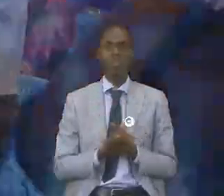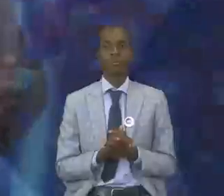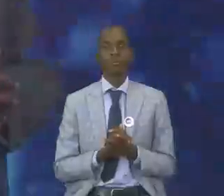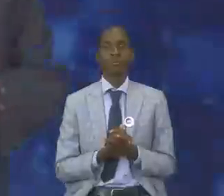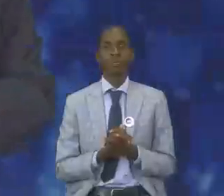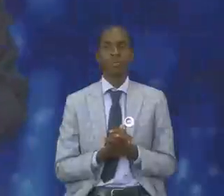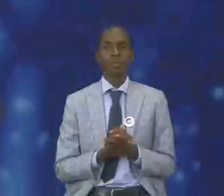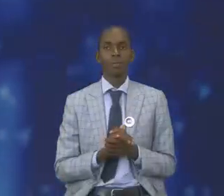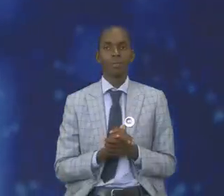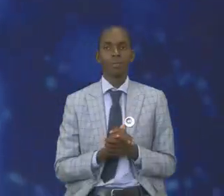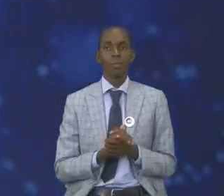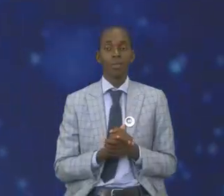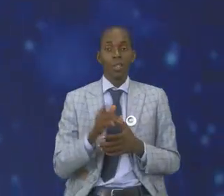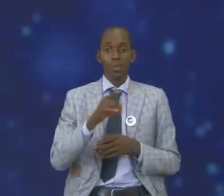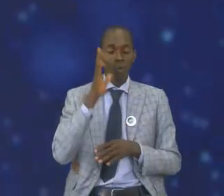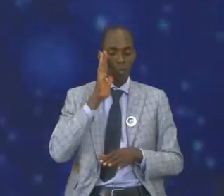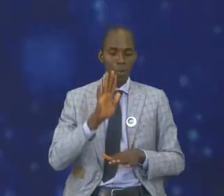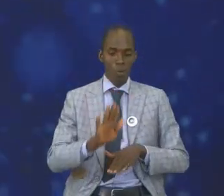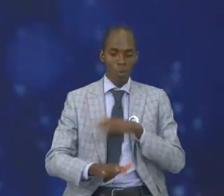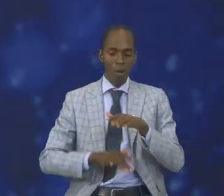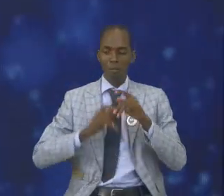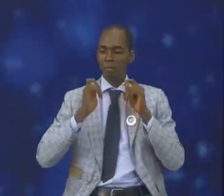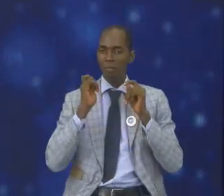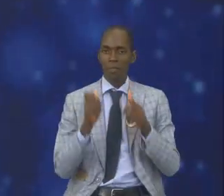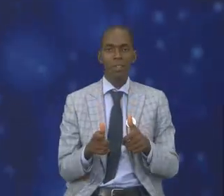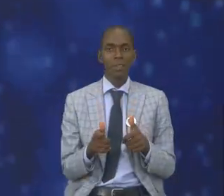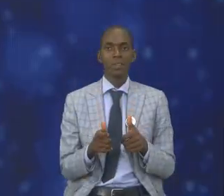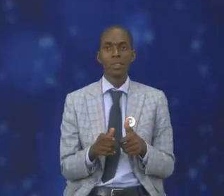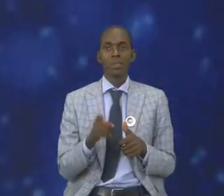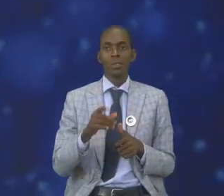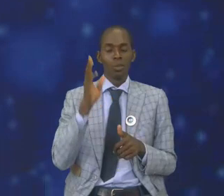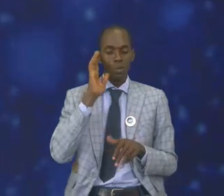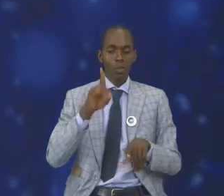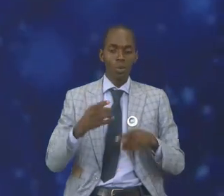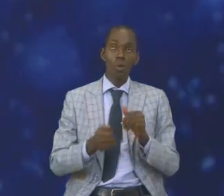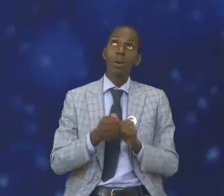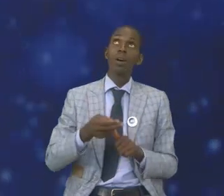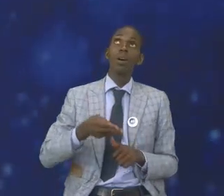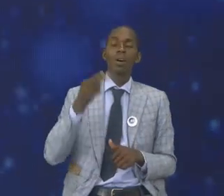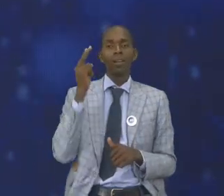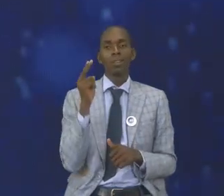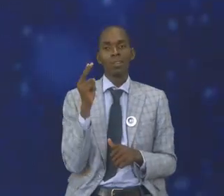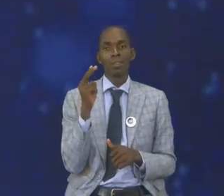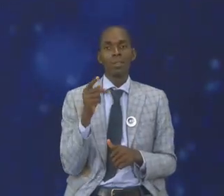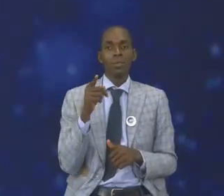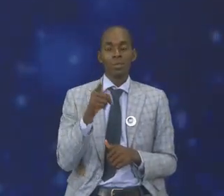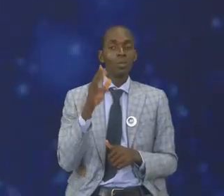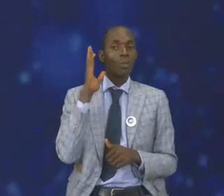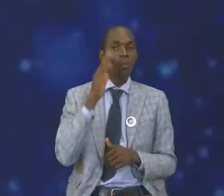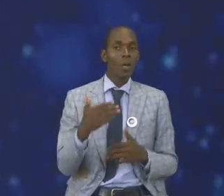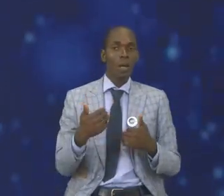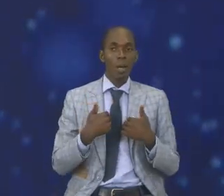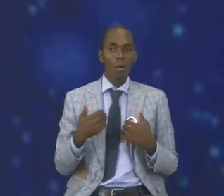You'll walk faster. You'll grow higher. You'll have